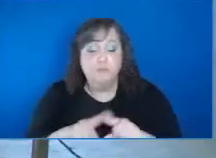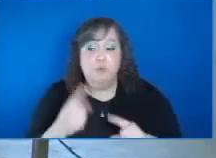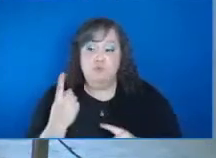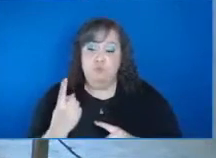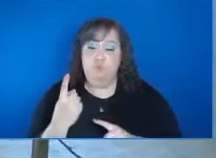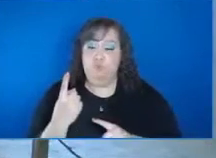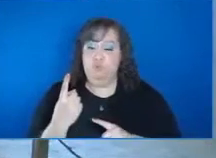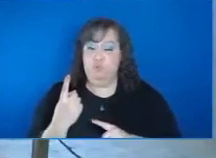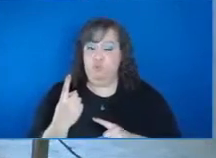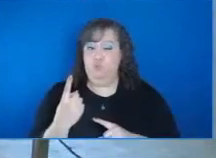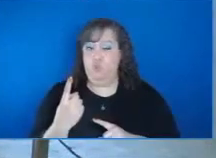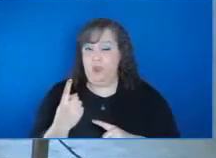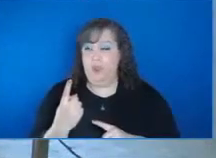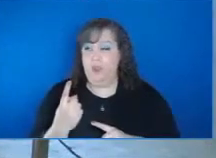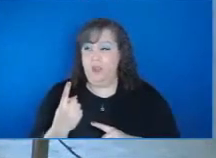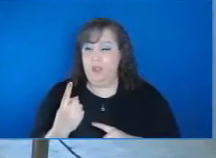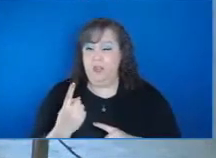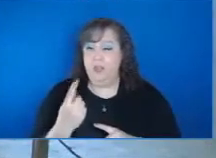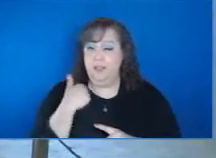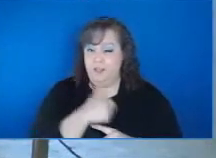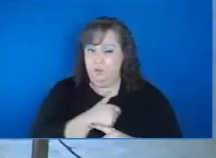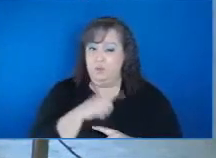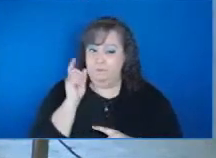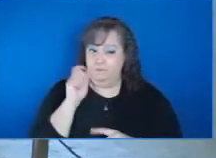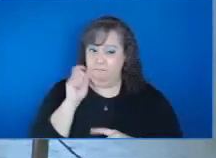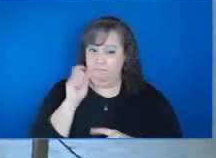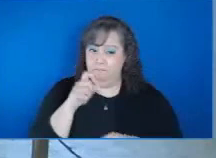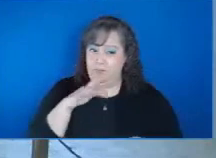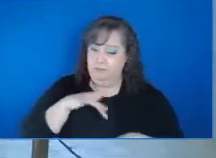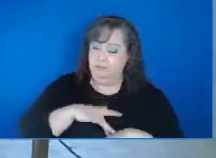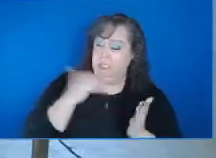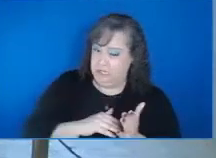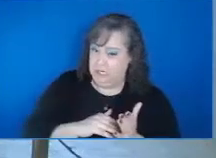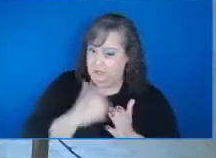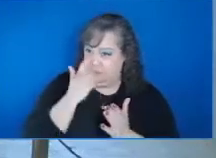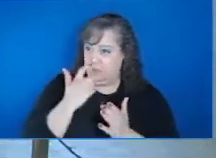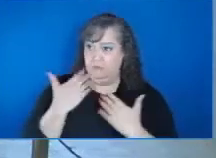a public responsibility to touch on again is